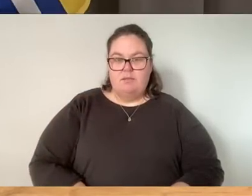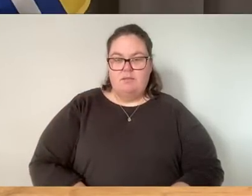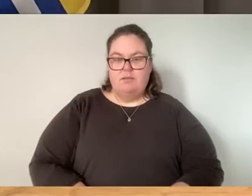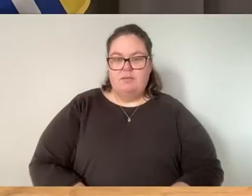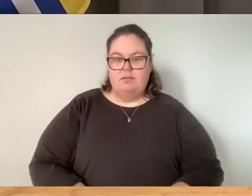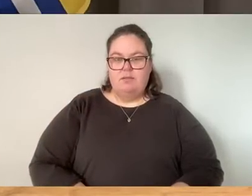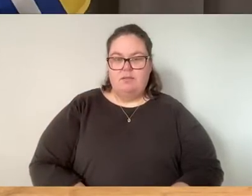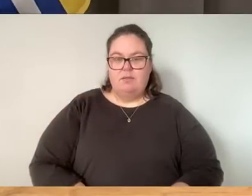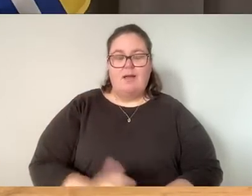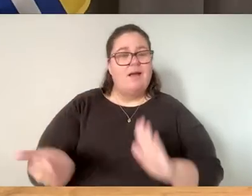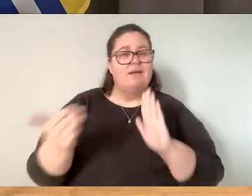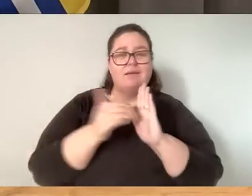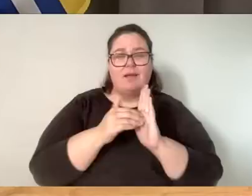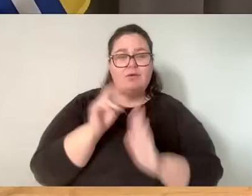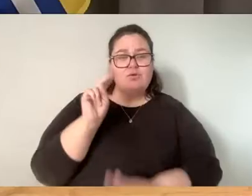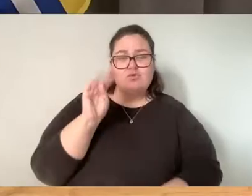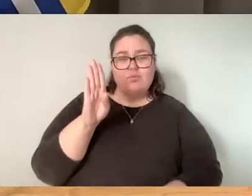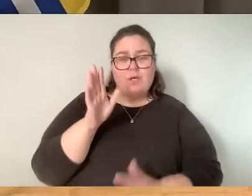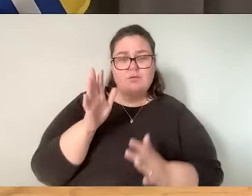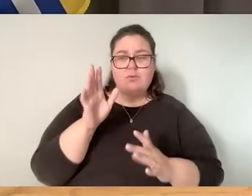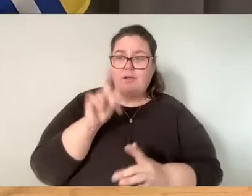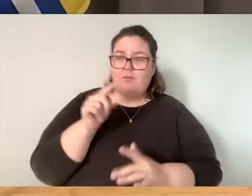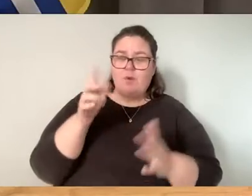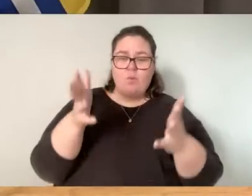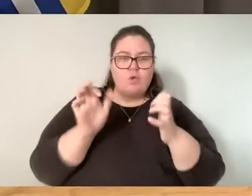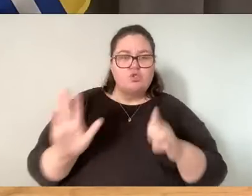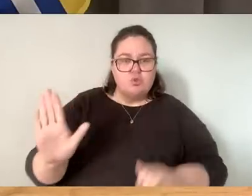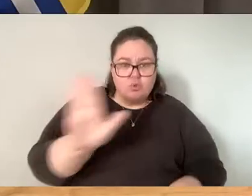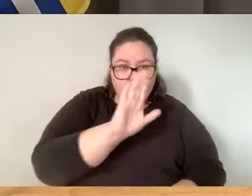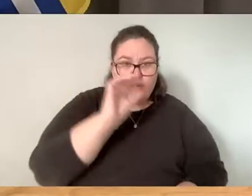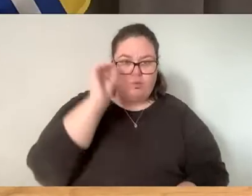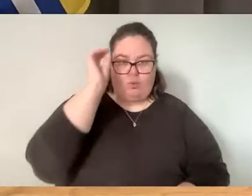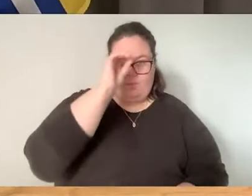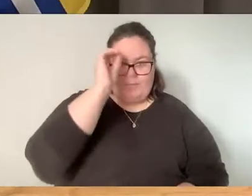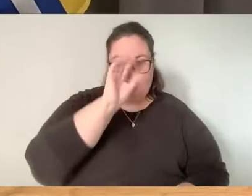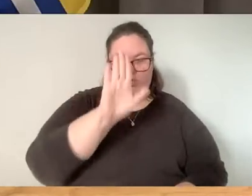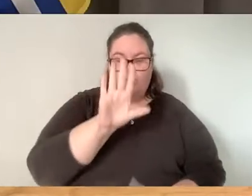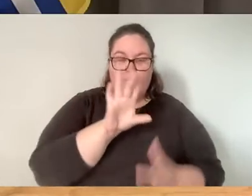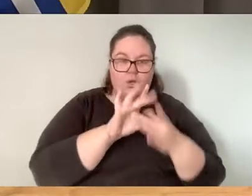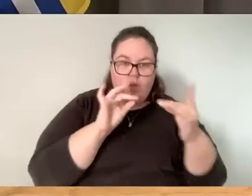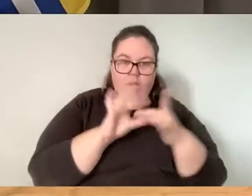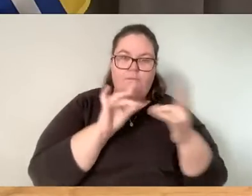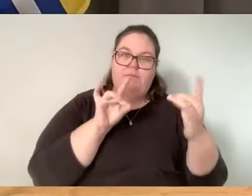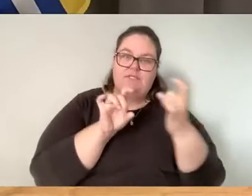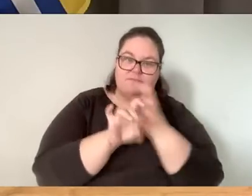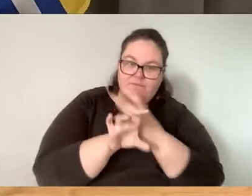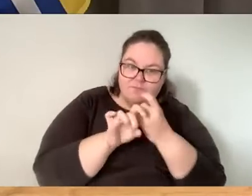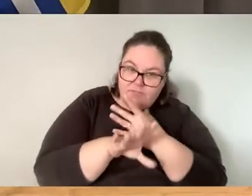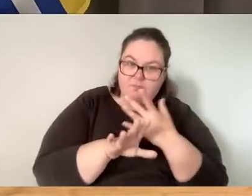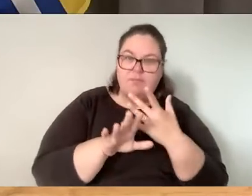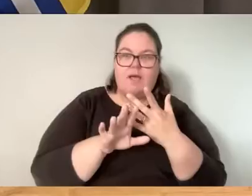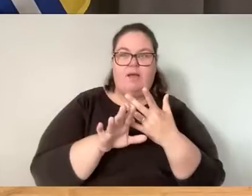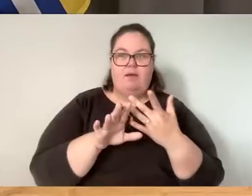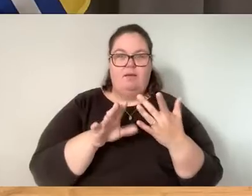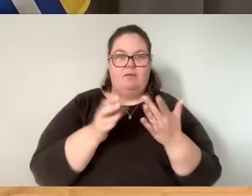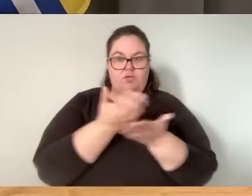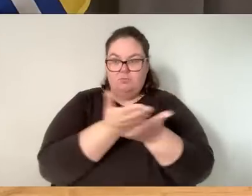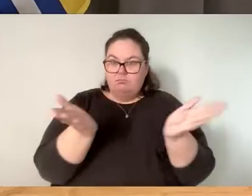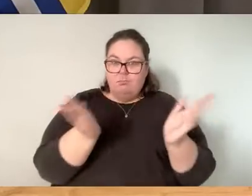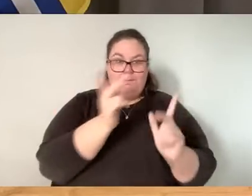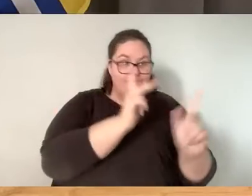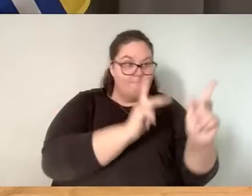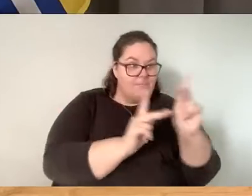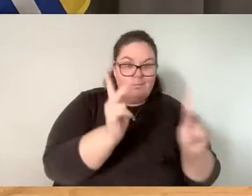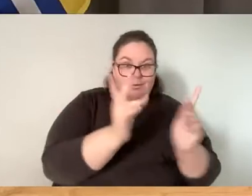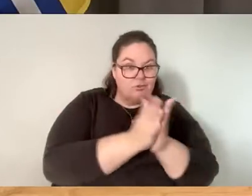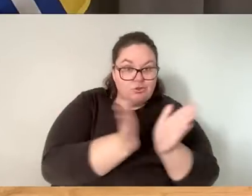New Brunswickers through surveys, focus groups, community meetings, and submissions from individuals, organizations, and governments at all